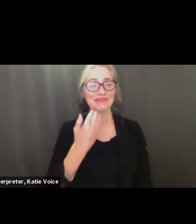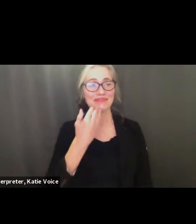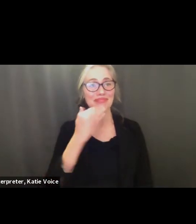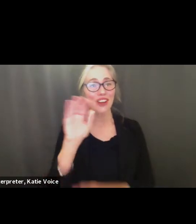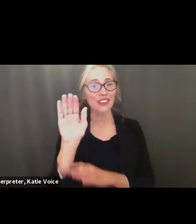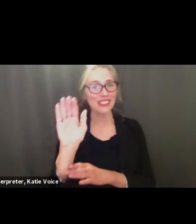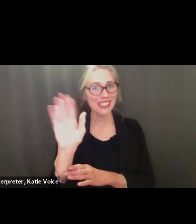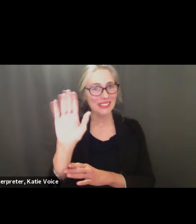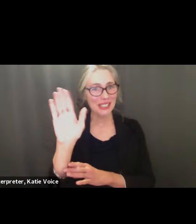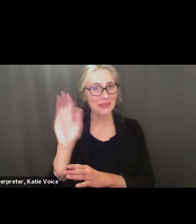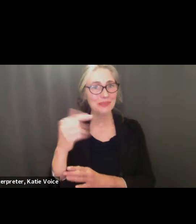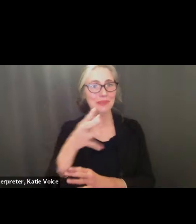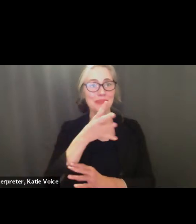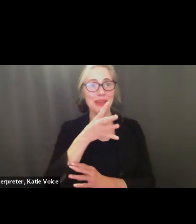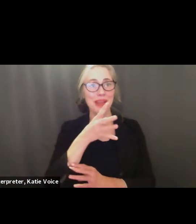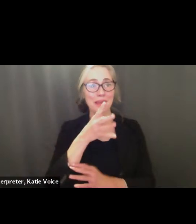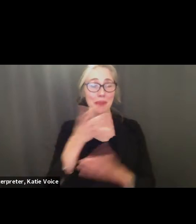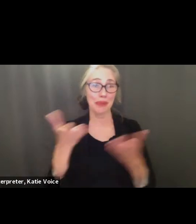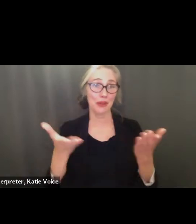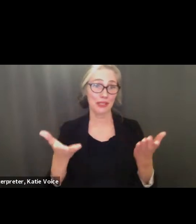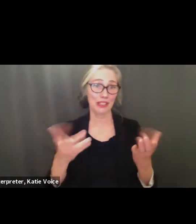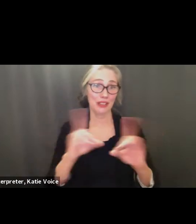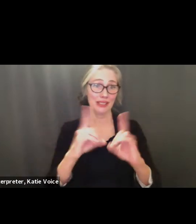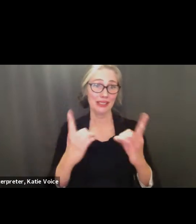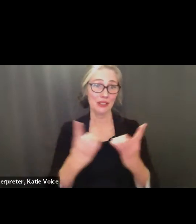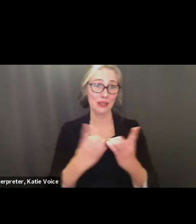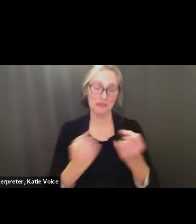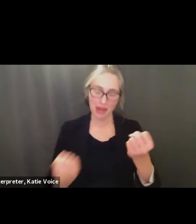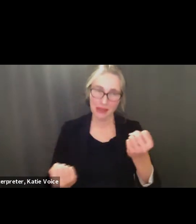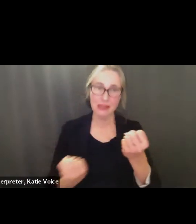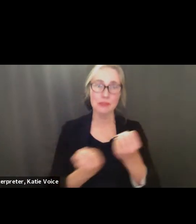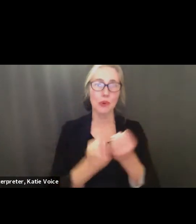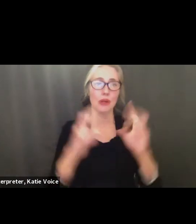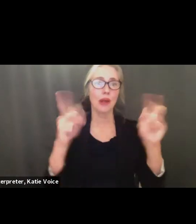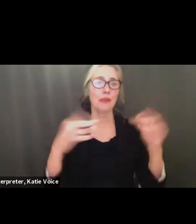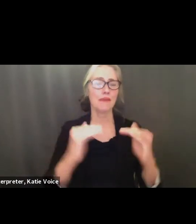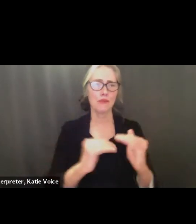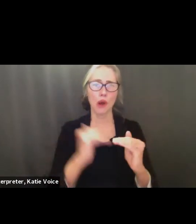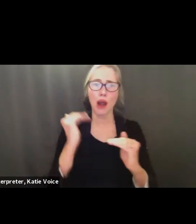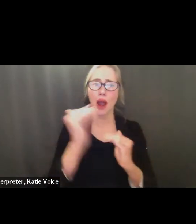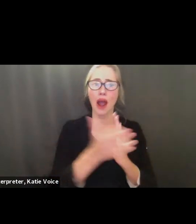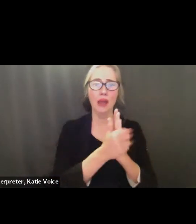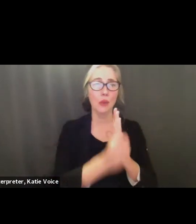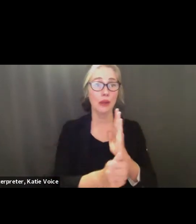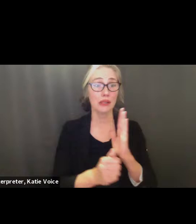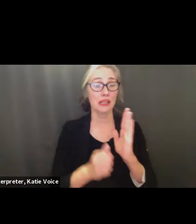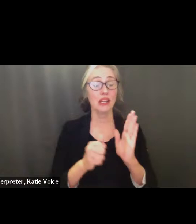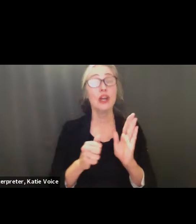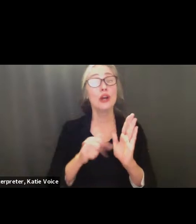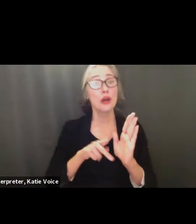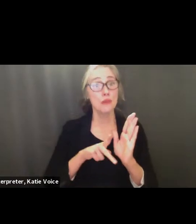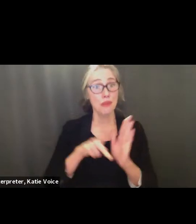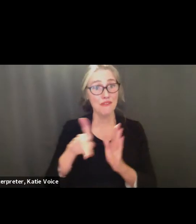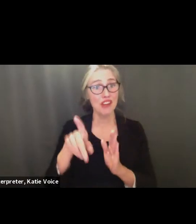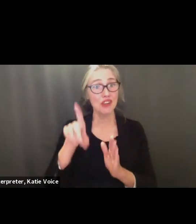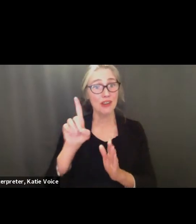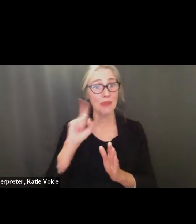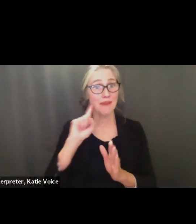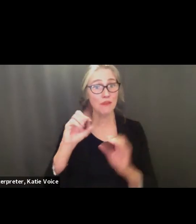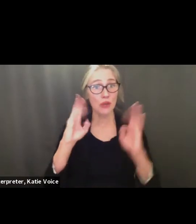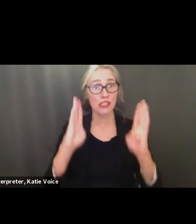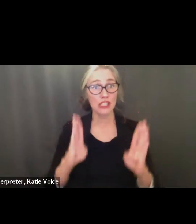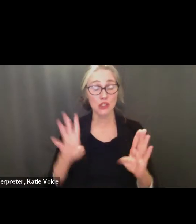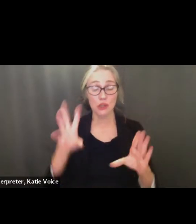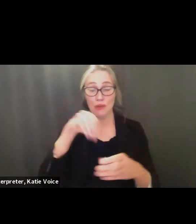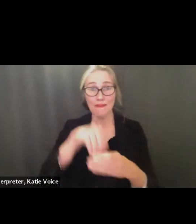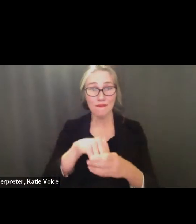I'm a parent in the district, and I'm speaking tonight in support of this item for high quality professional development for teachers around diversity, equity, and